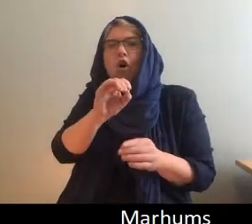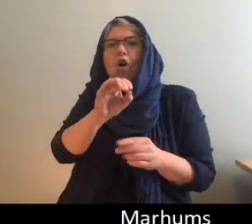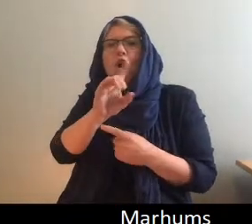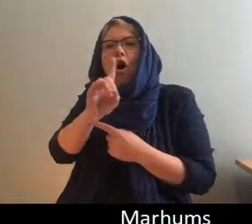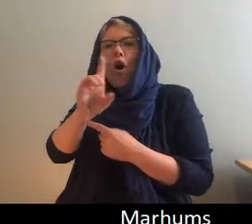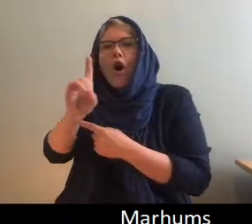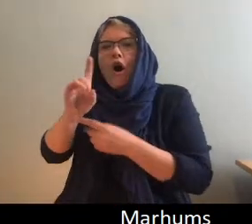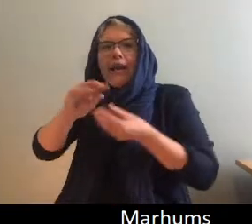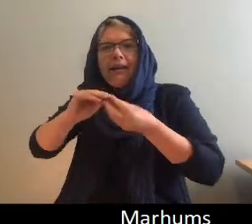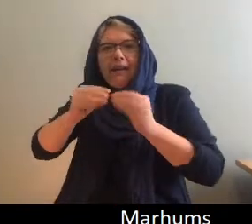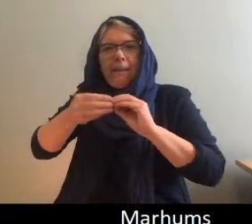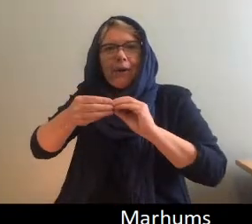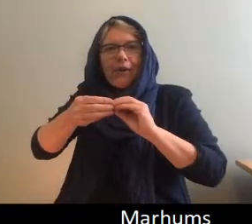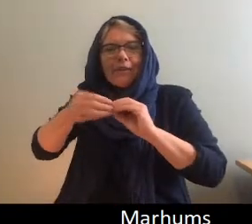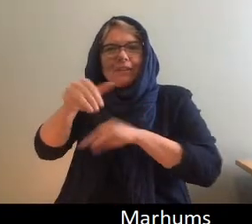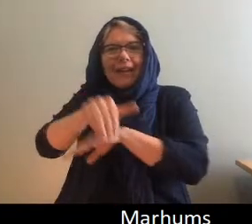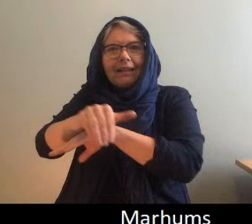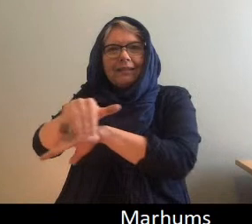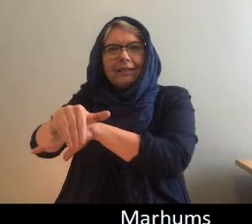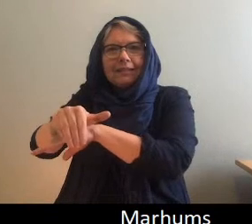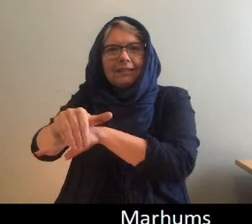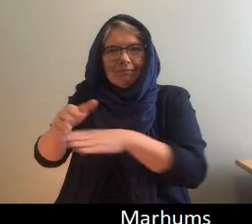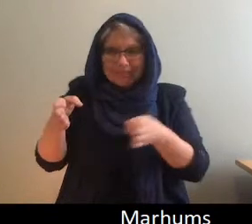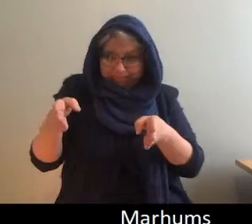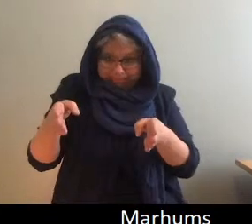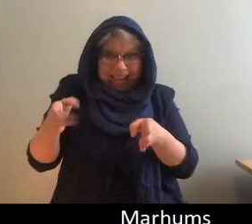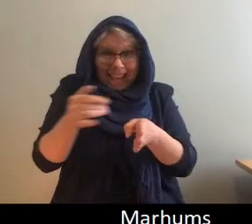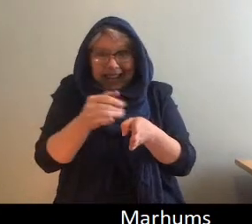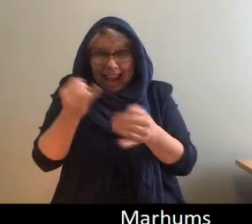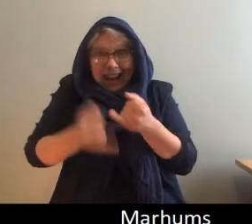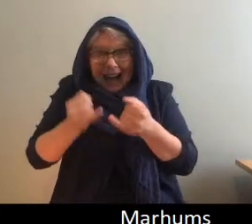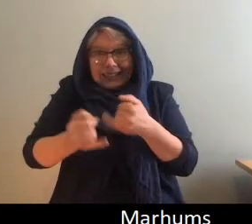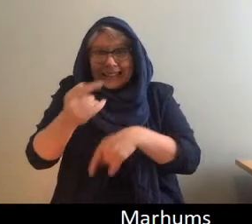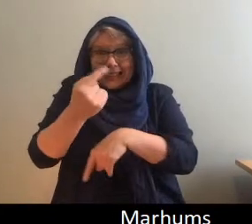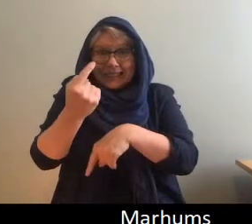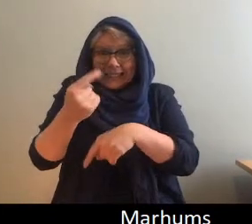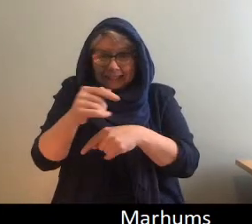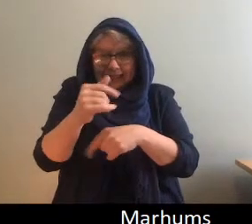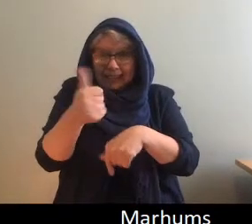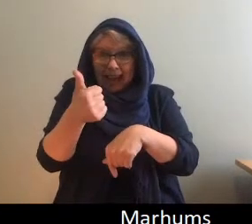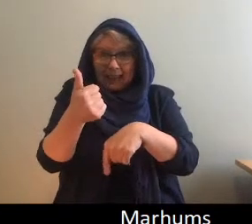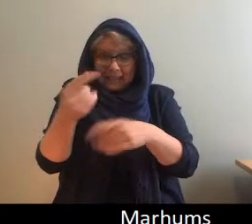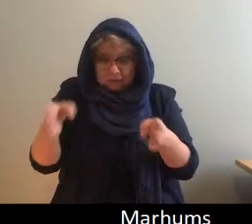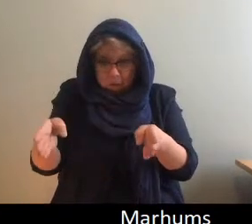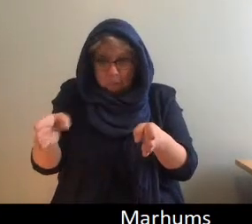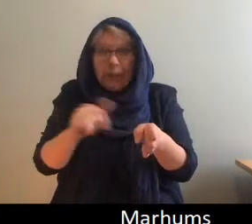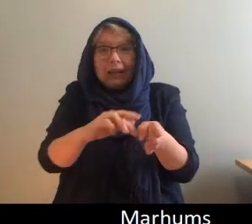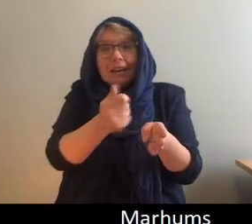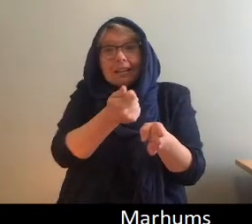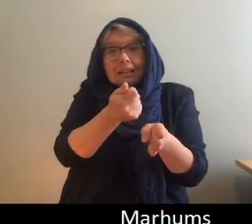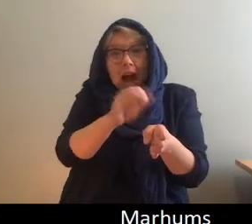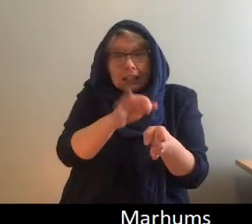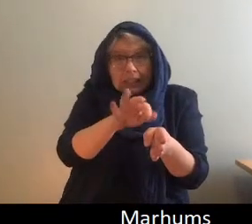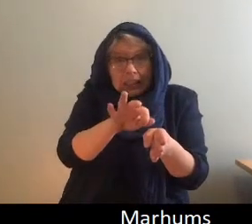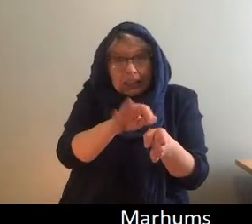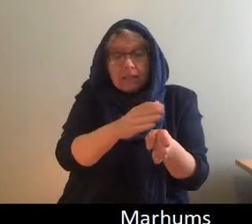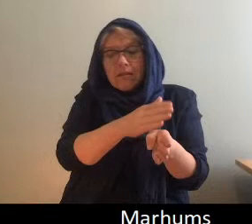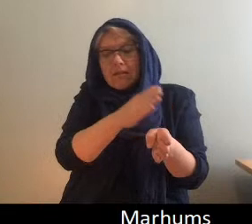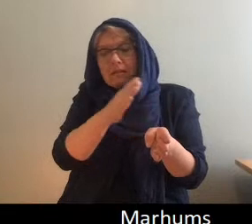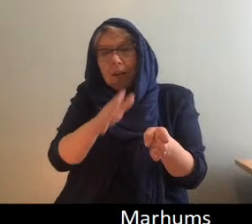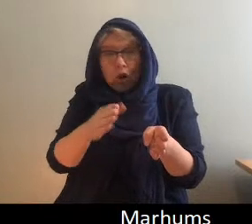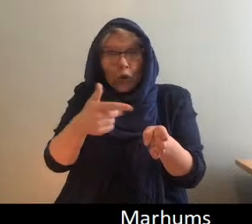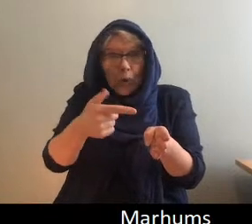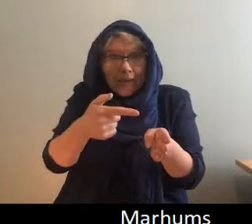the 29th. Down from 360 nights to stay awake, down to 6 only.